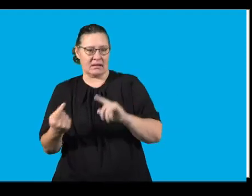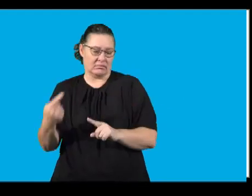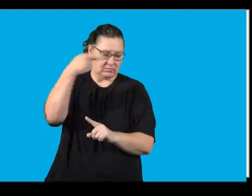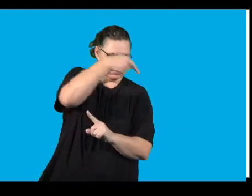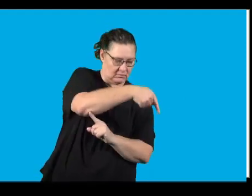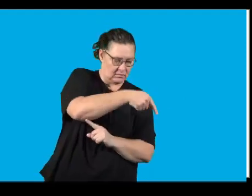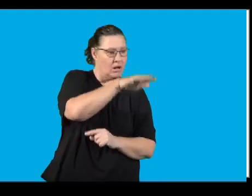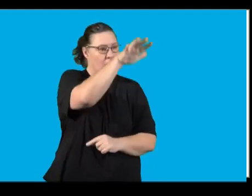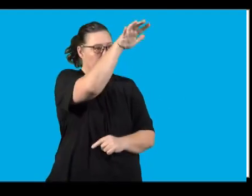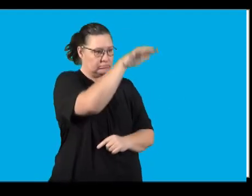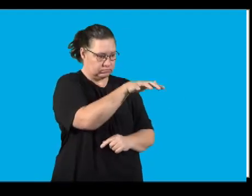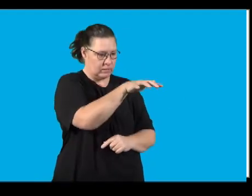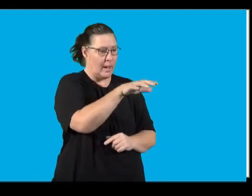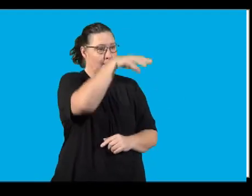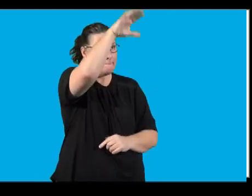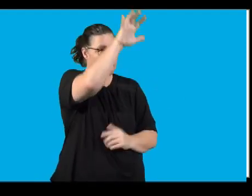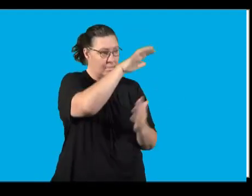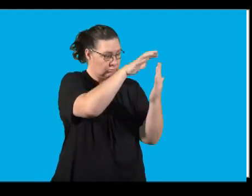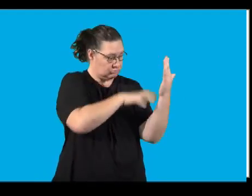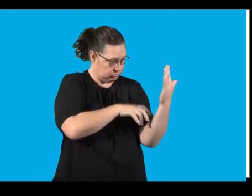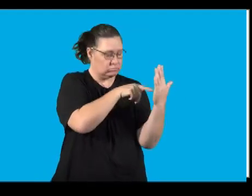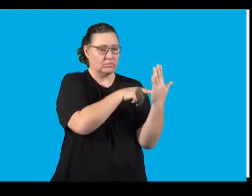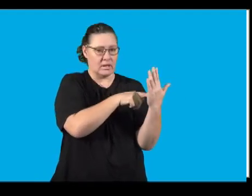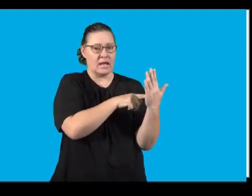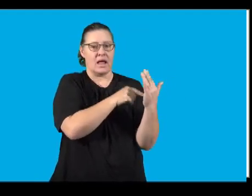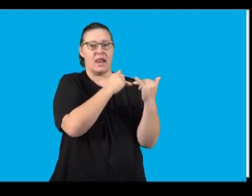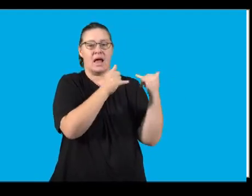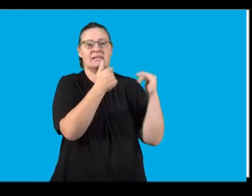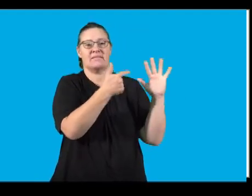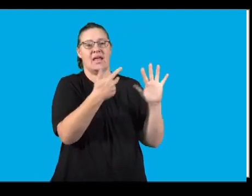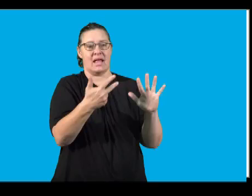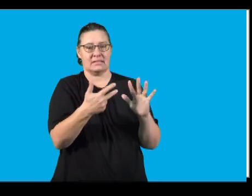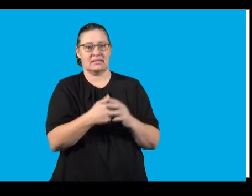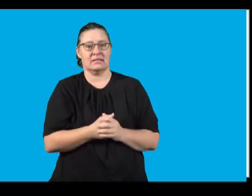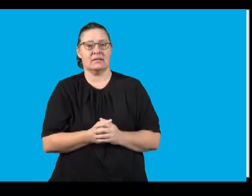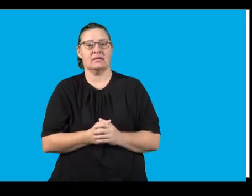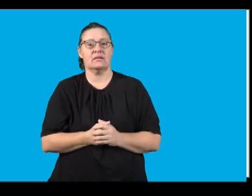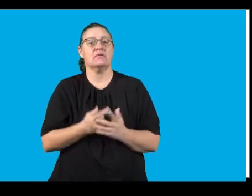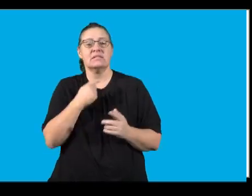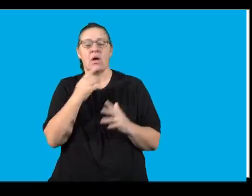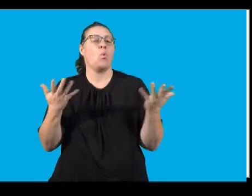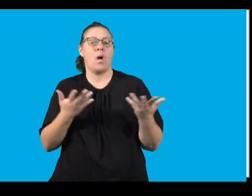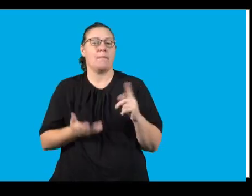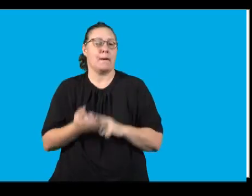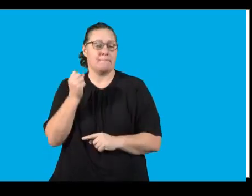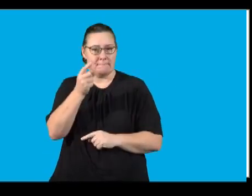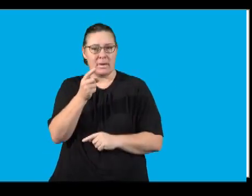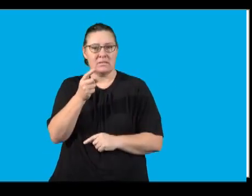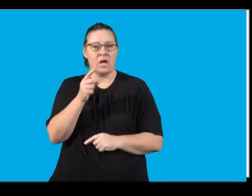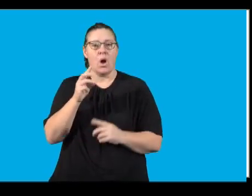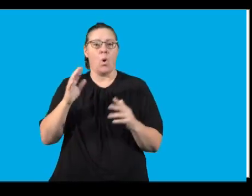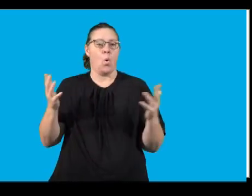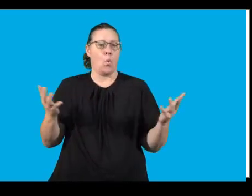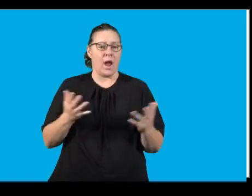you locate yourself in the passage, all right? And they've given you a hint as well where to find it. So if we're going to